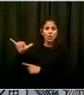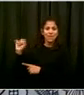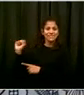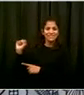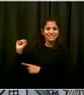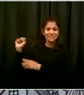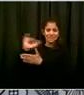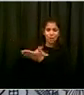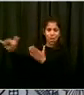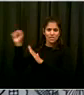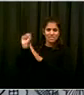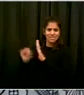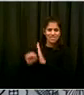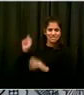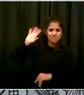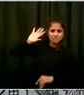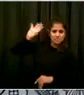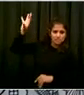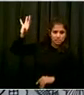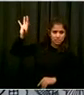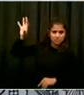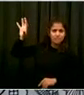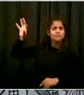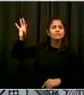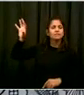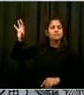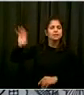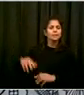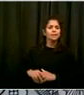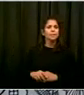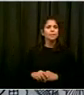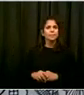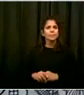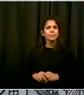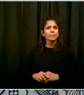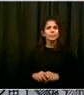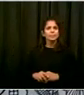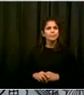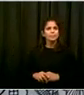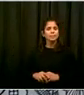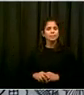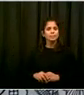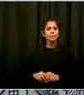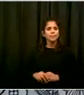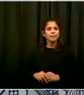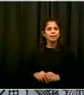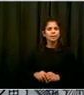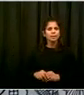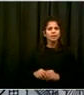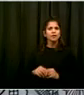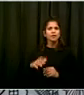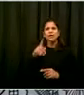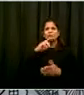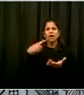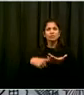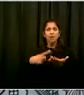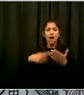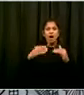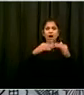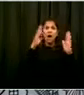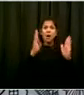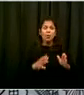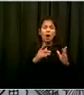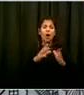expected the houses of worship to overwhelmingly follow these rules. But I mean, based on what we saw overnight, as well